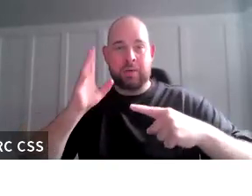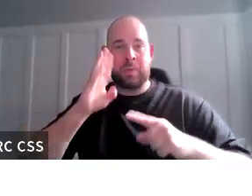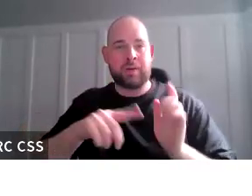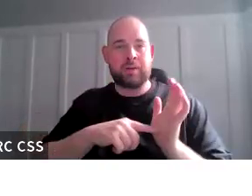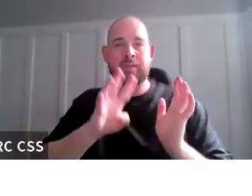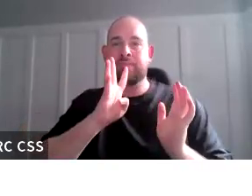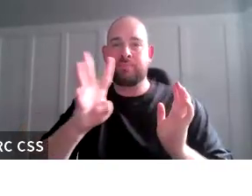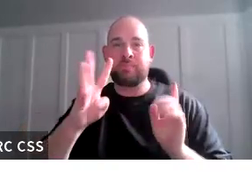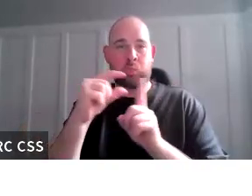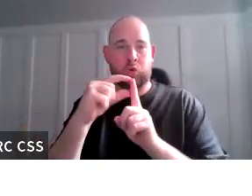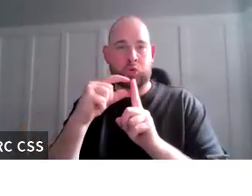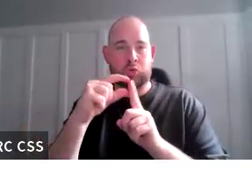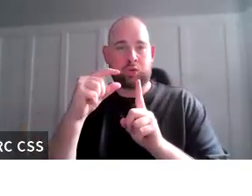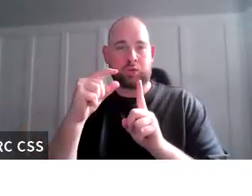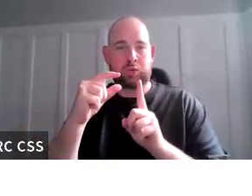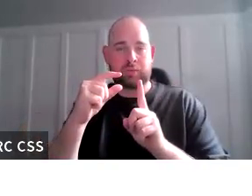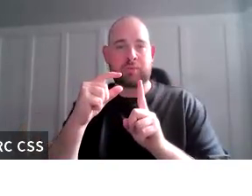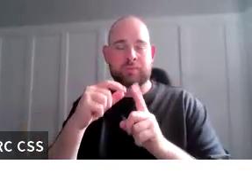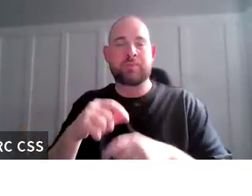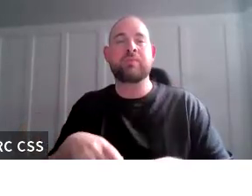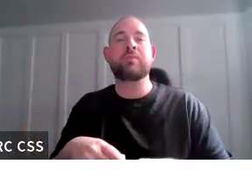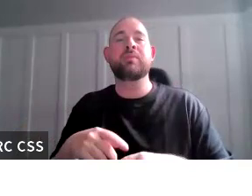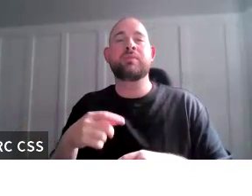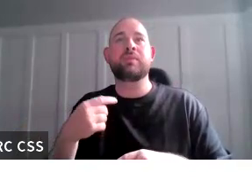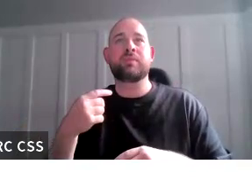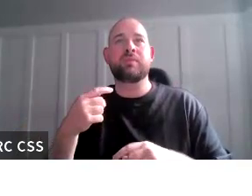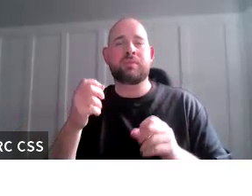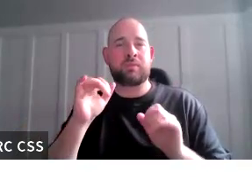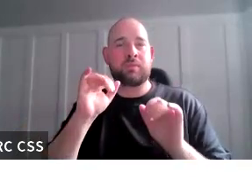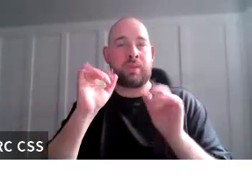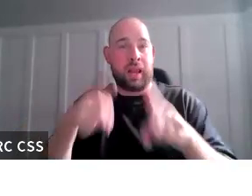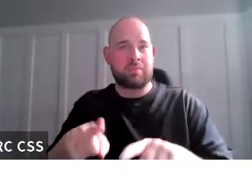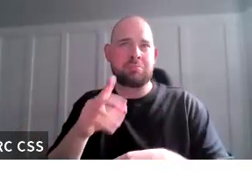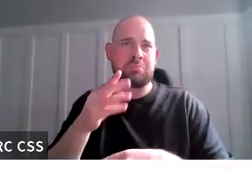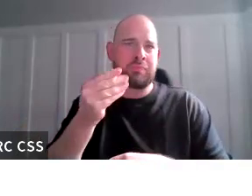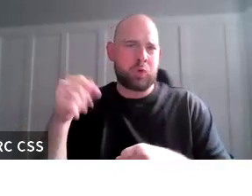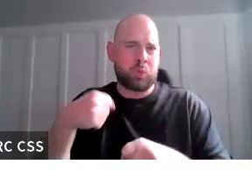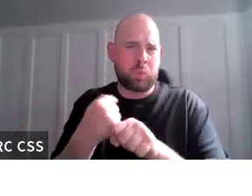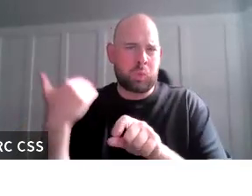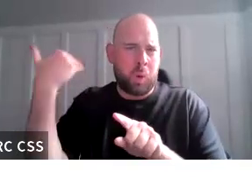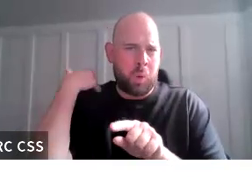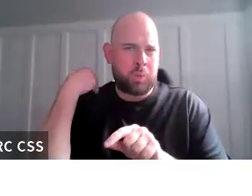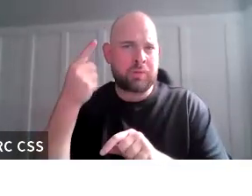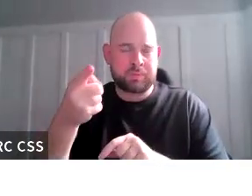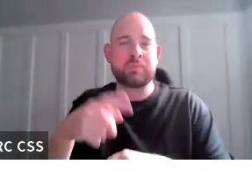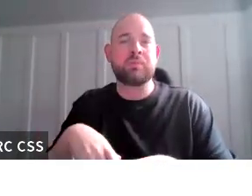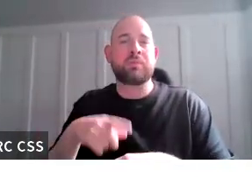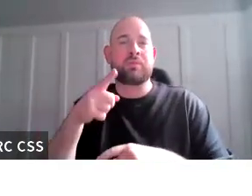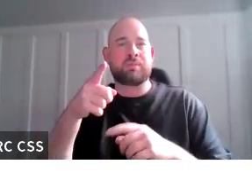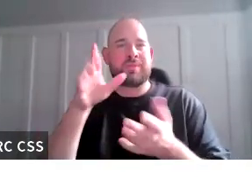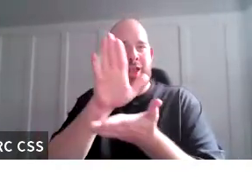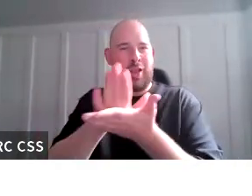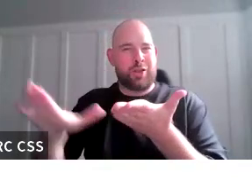things on them. And when he signs, the gloves say the words that he signed. And this